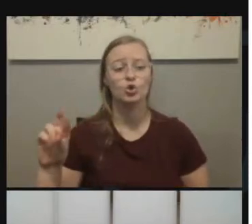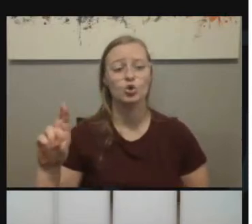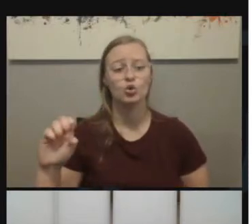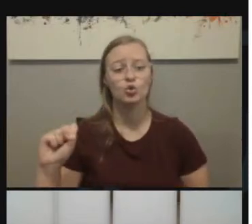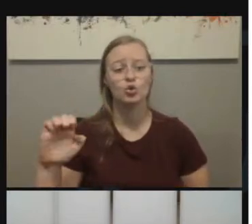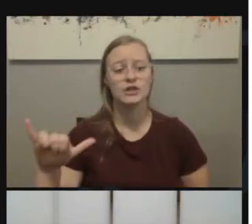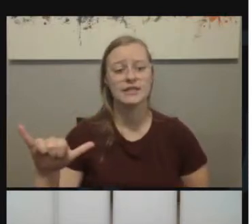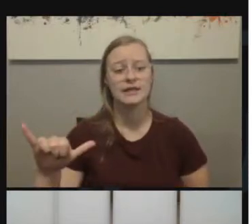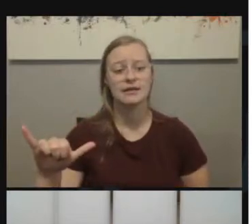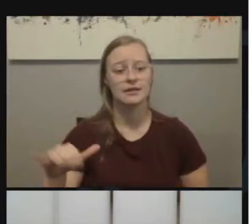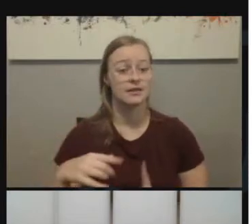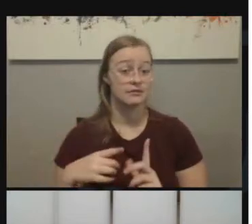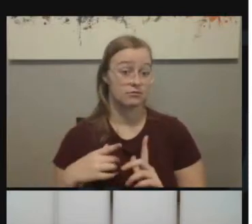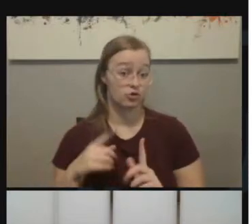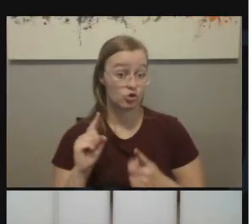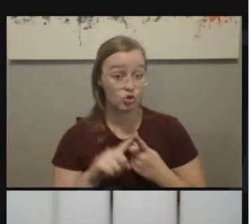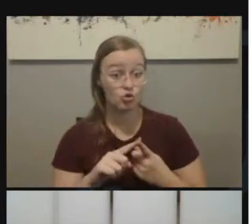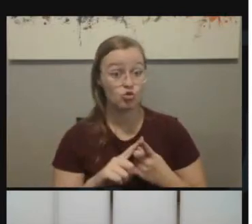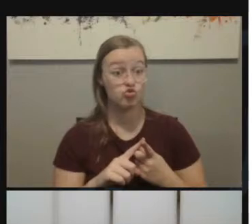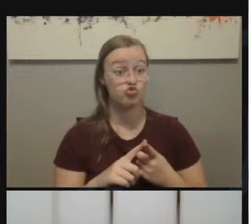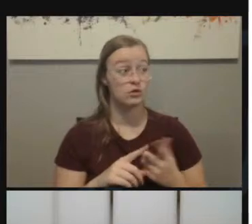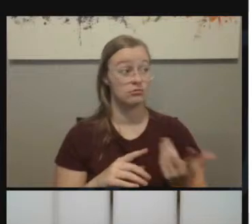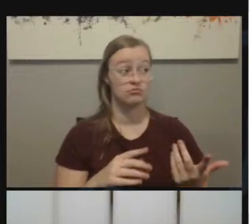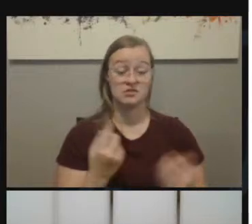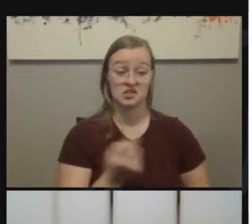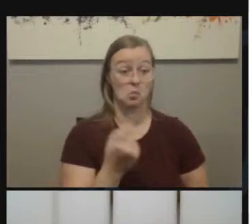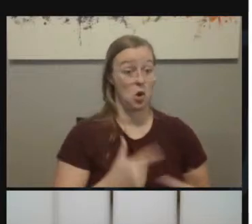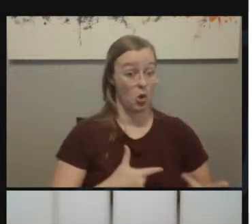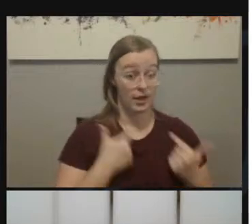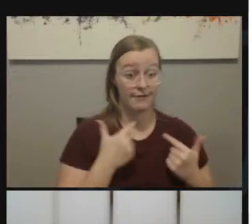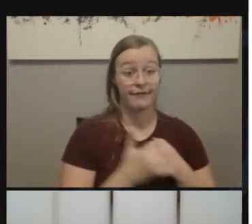a fellow resident of the county.